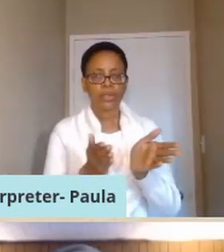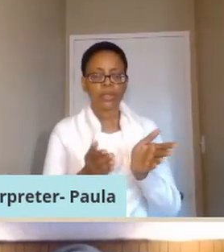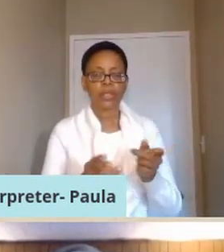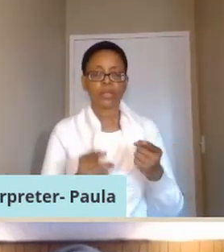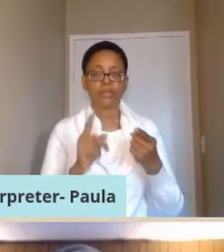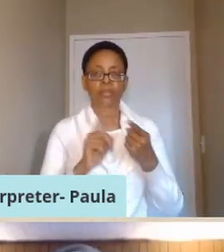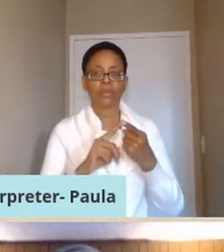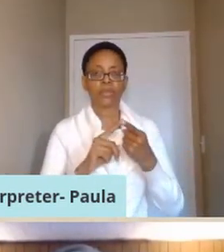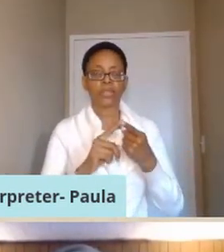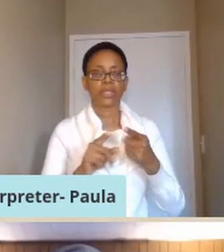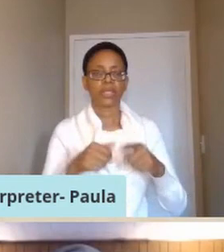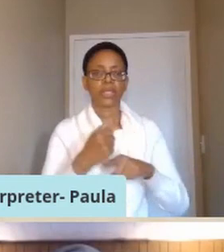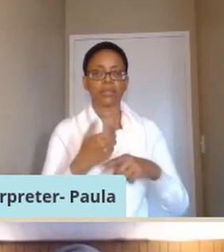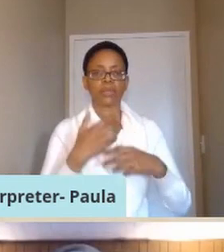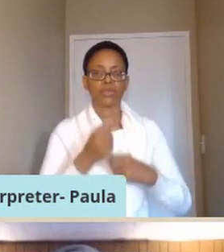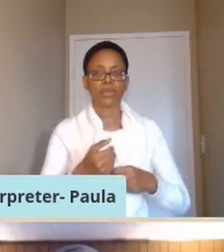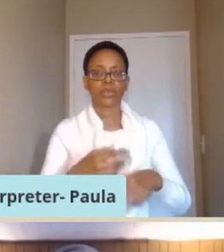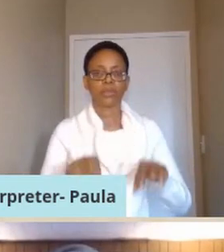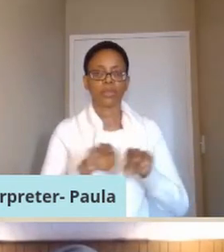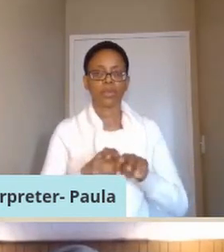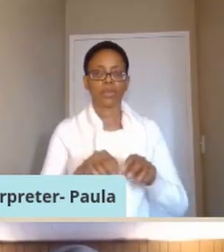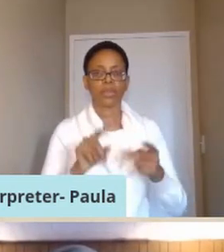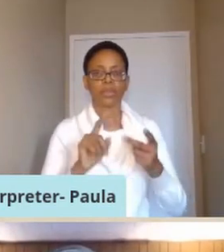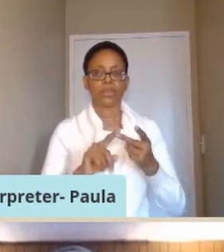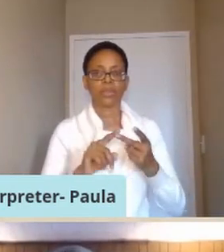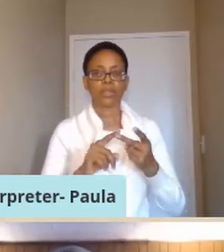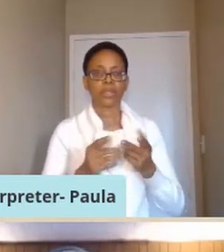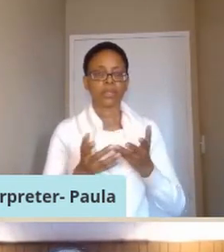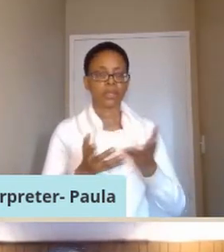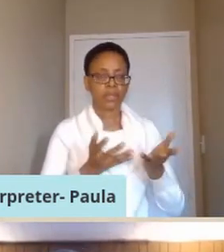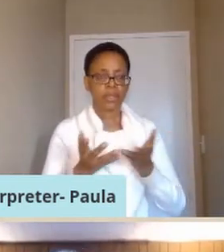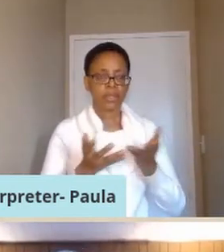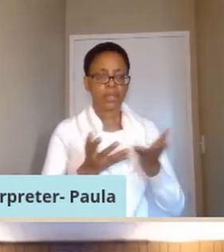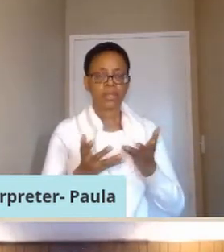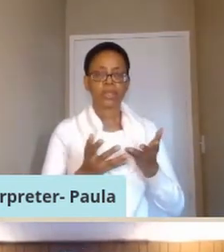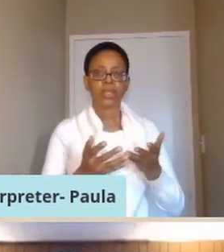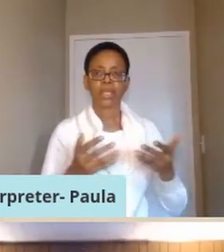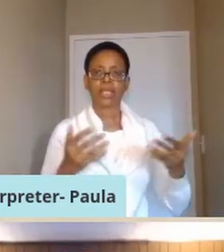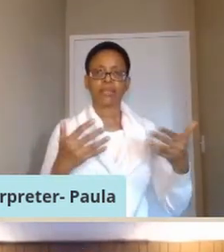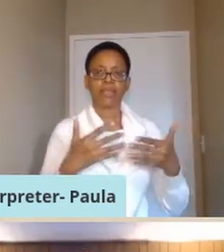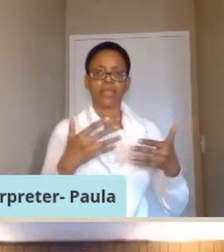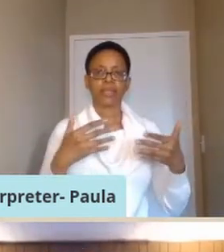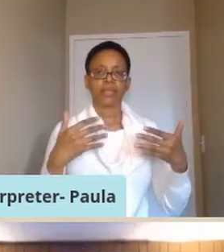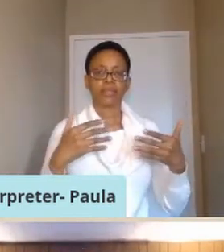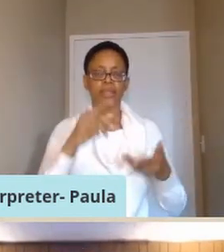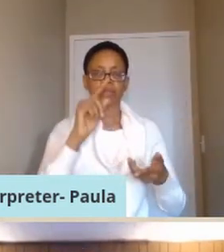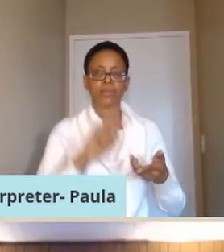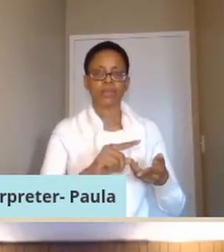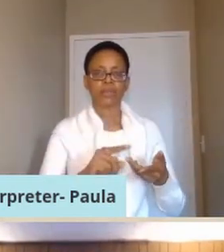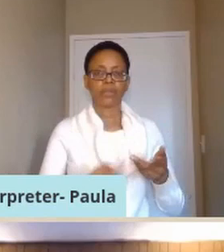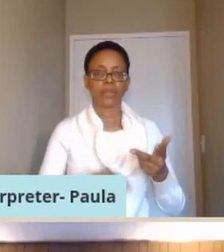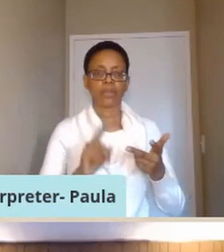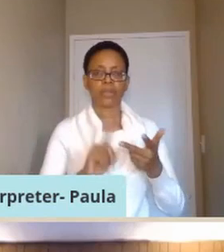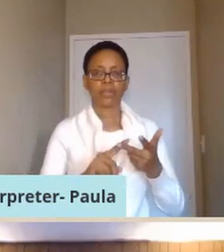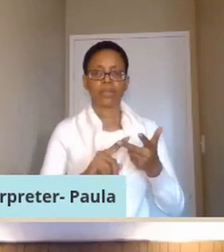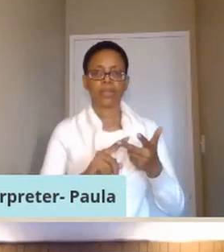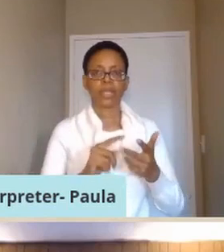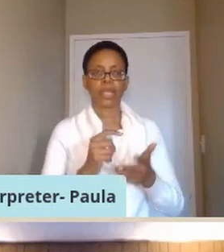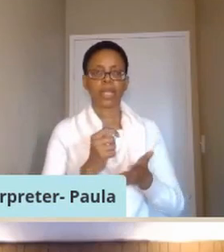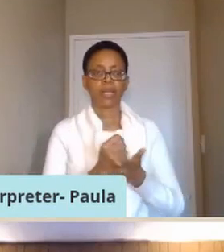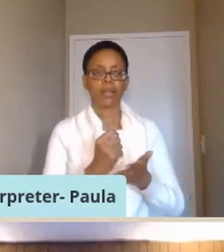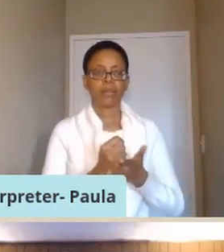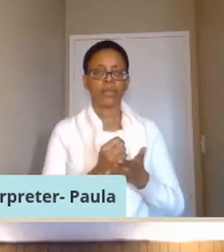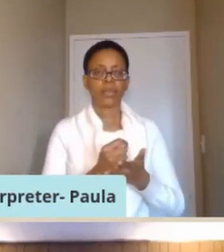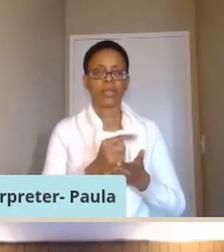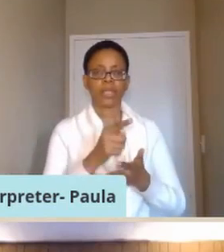client. Second, through engagement, the client can reduce fear and anxiety. Third, during the therapy, the client can recognize